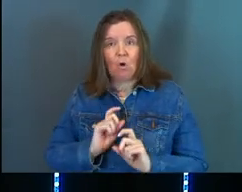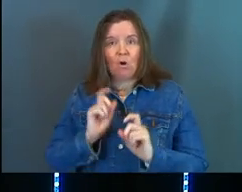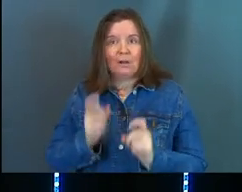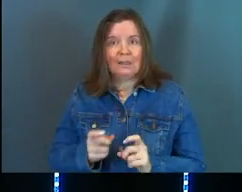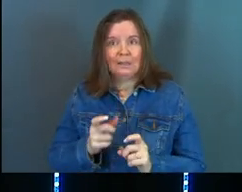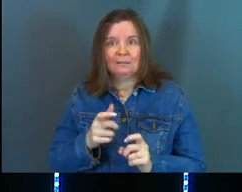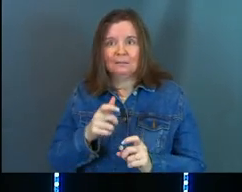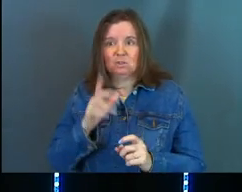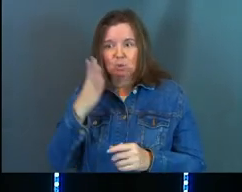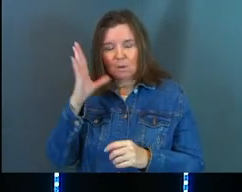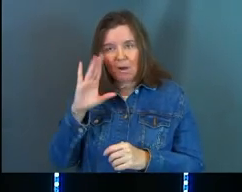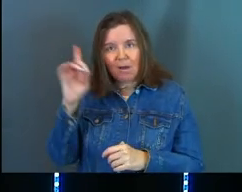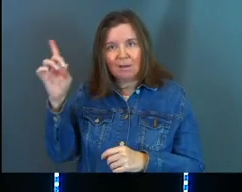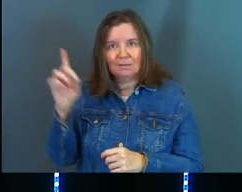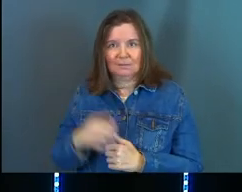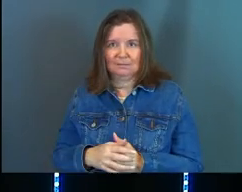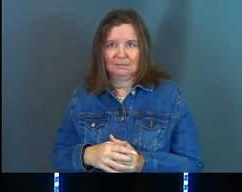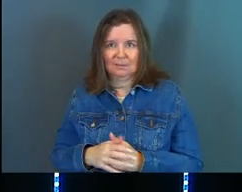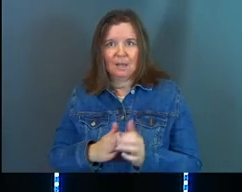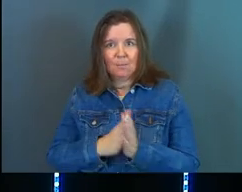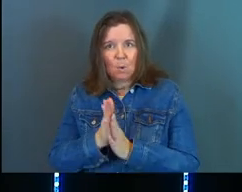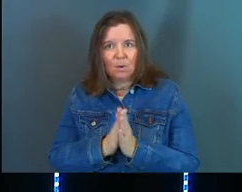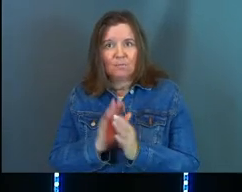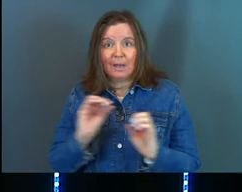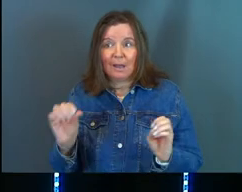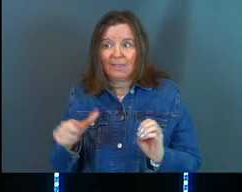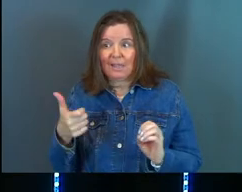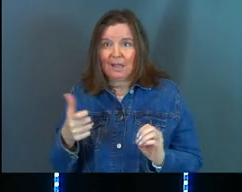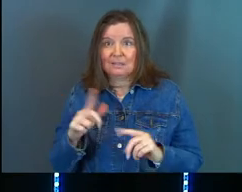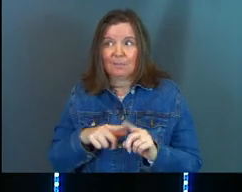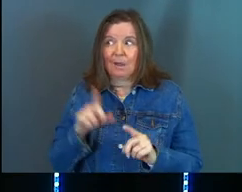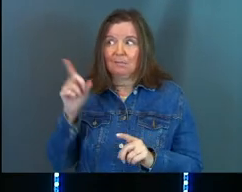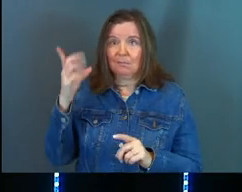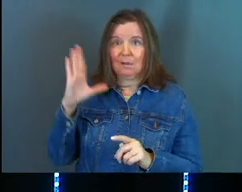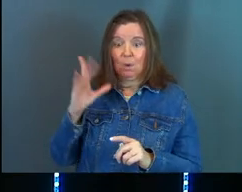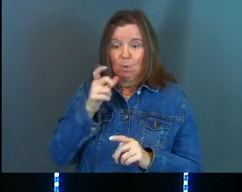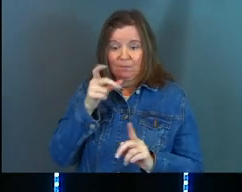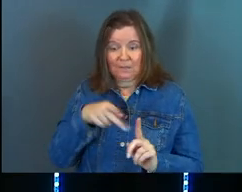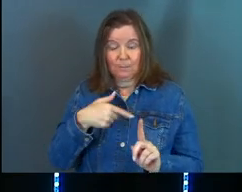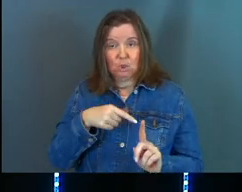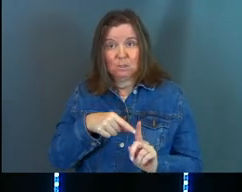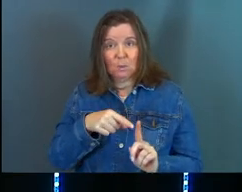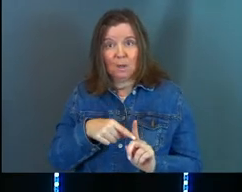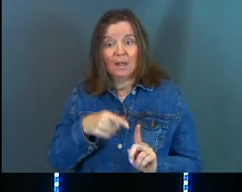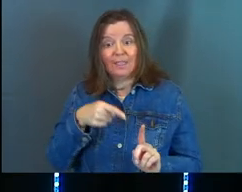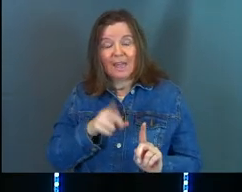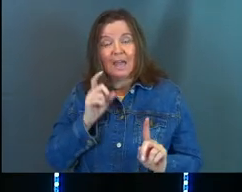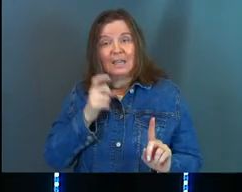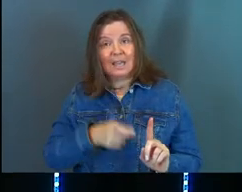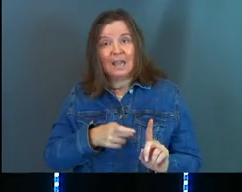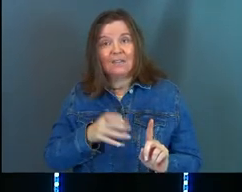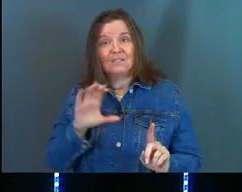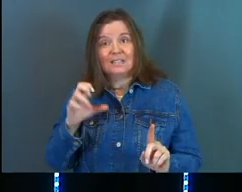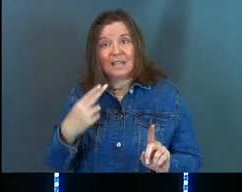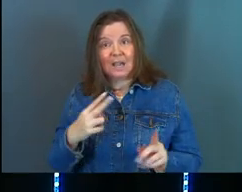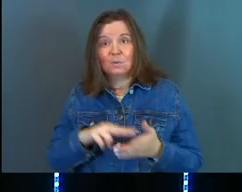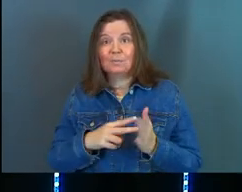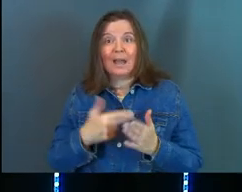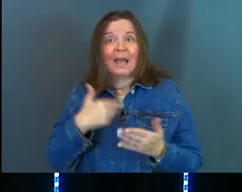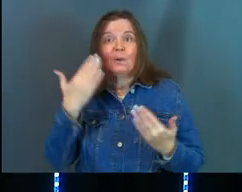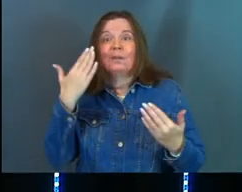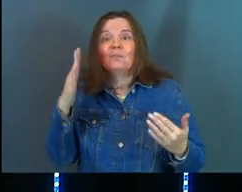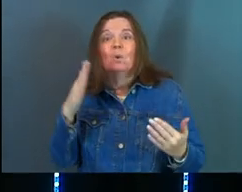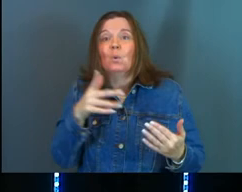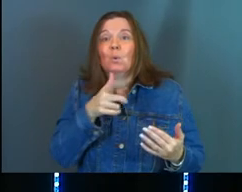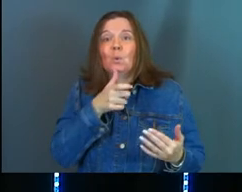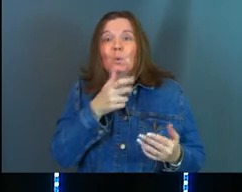wholeheartedly to God, motivated by nothing else. Whoever this person was, they gave cash, which means I don't